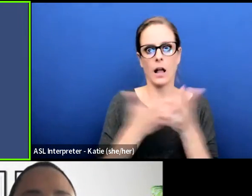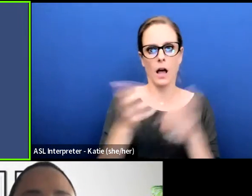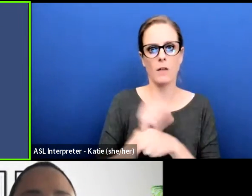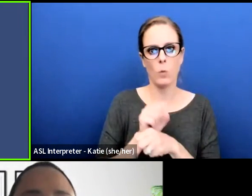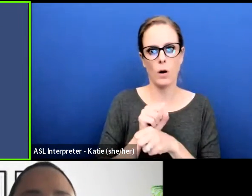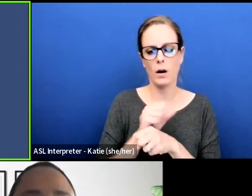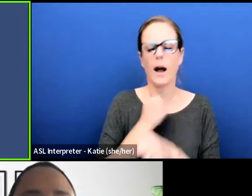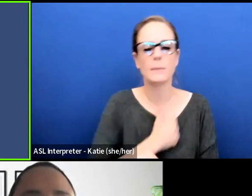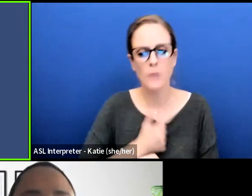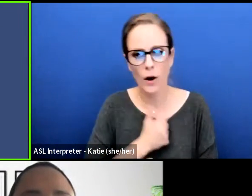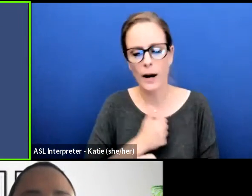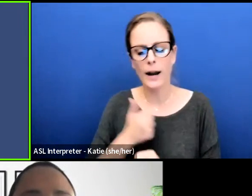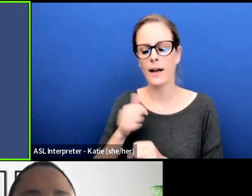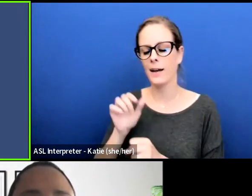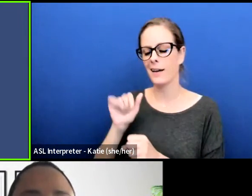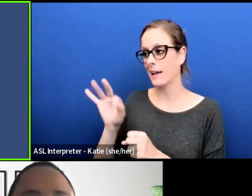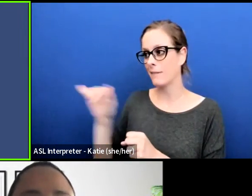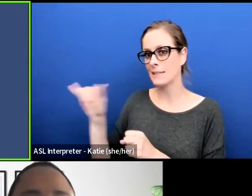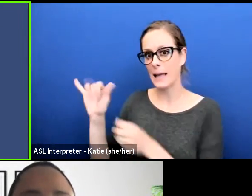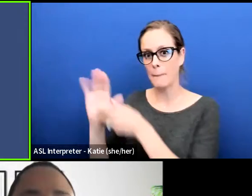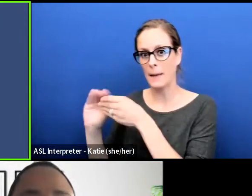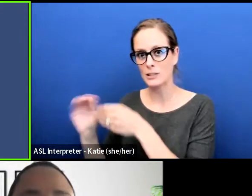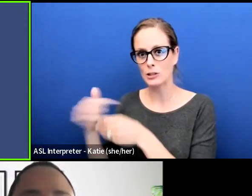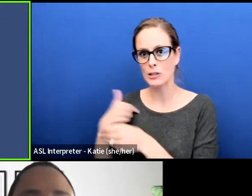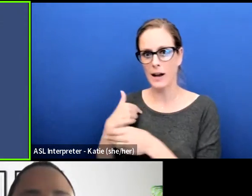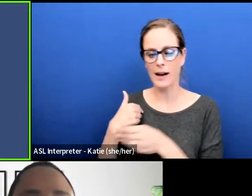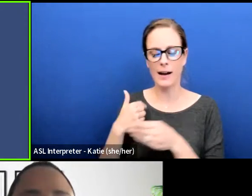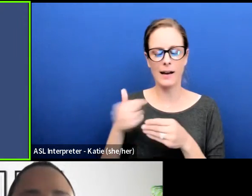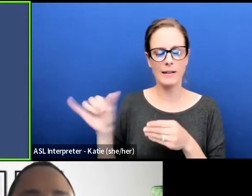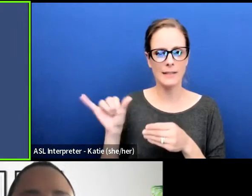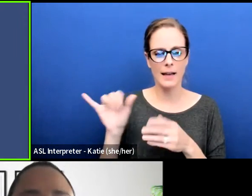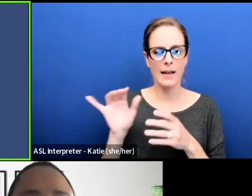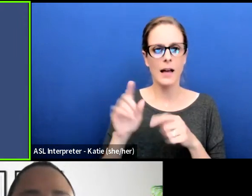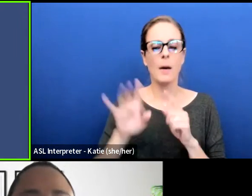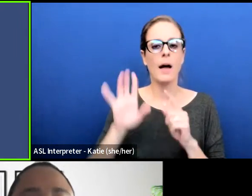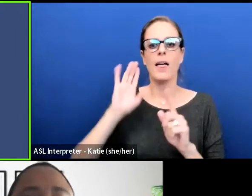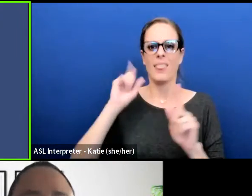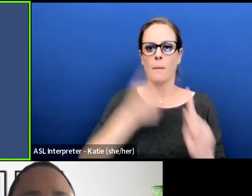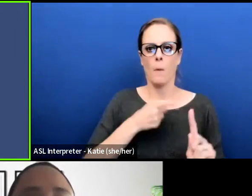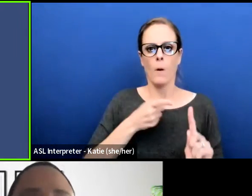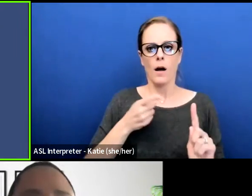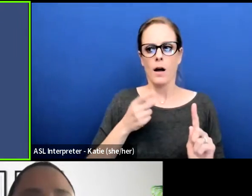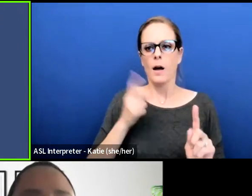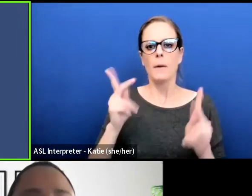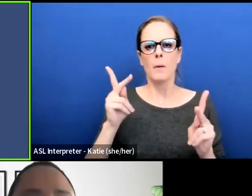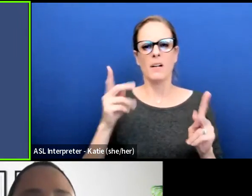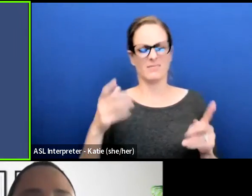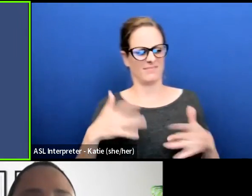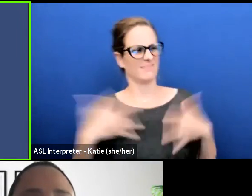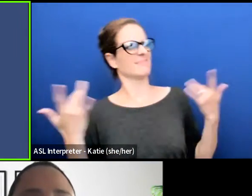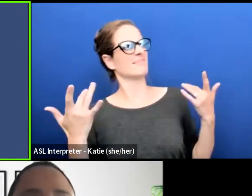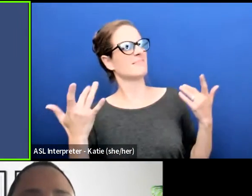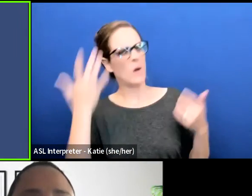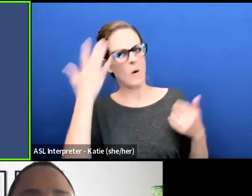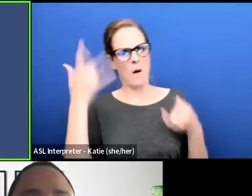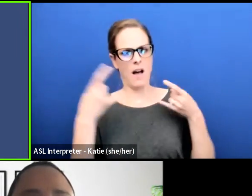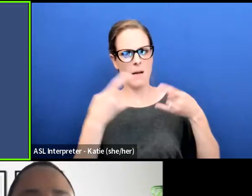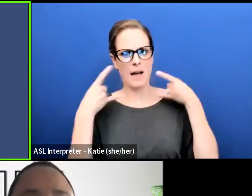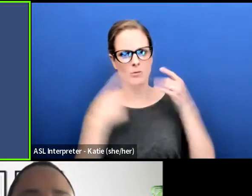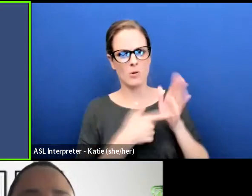think it's important for people to hear that that is in fact the argument that is made. Why have a mask requirement?